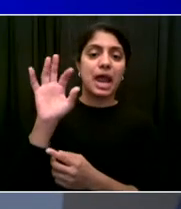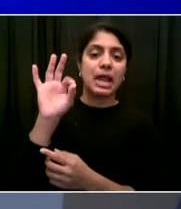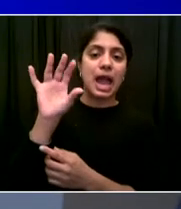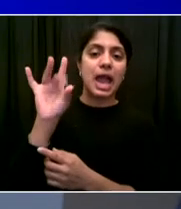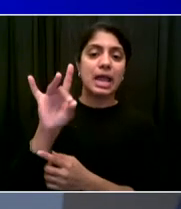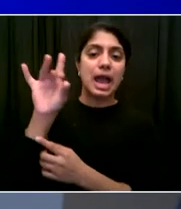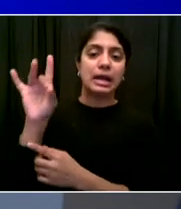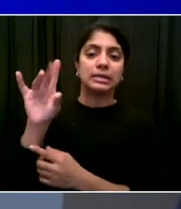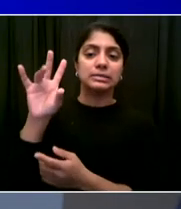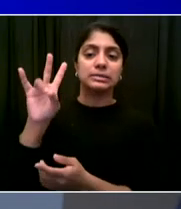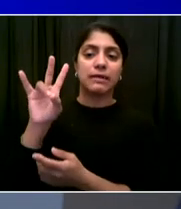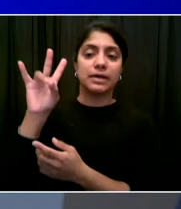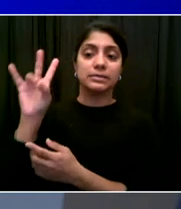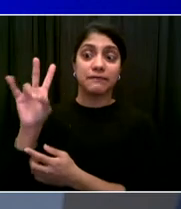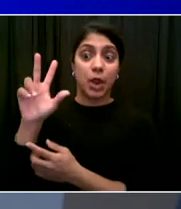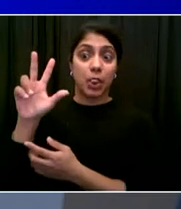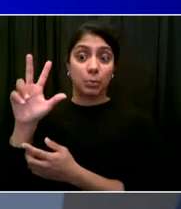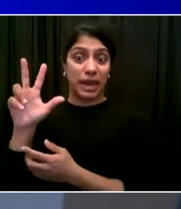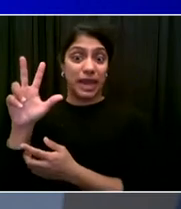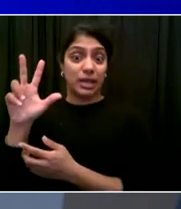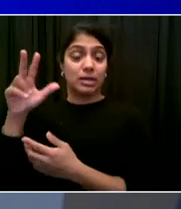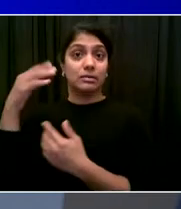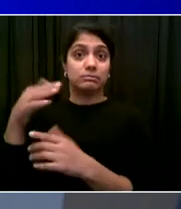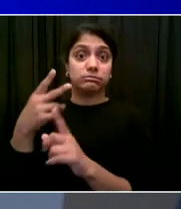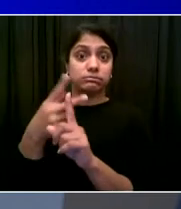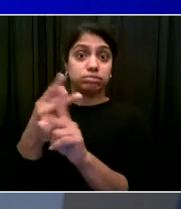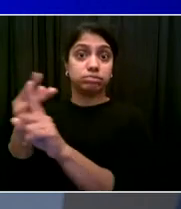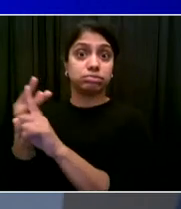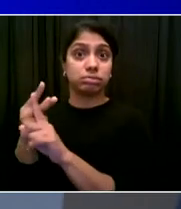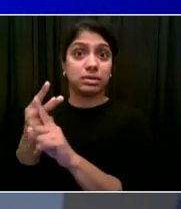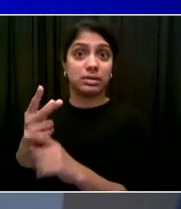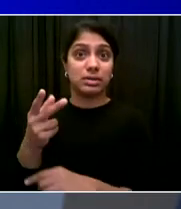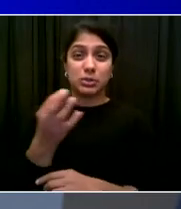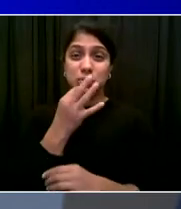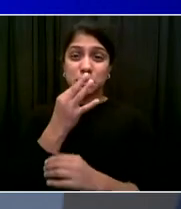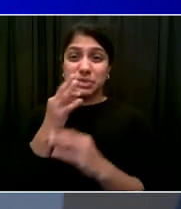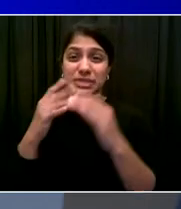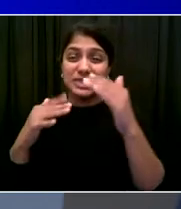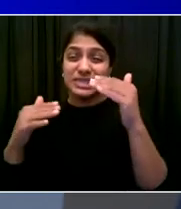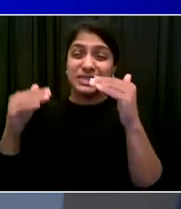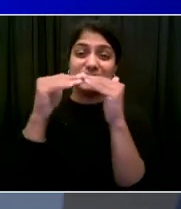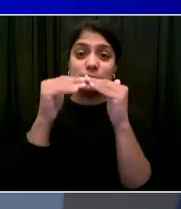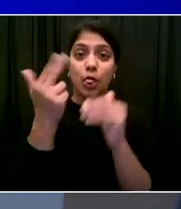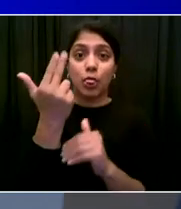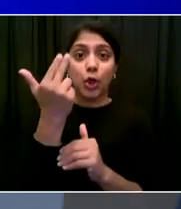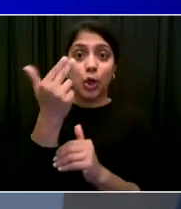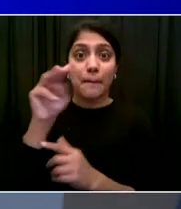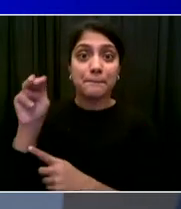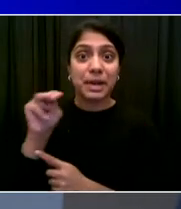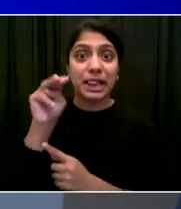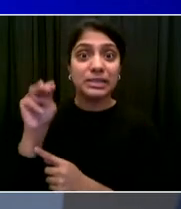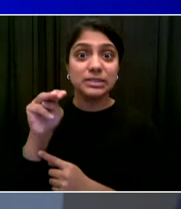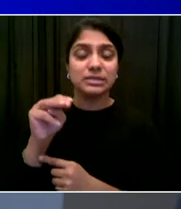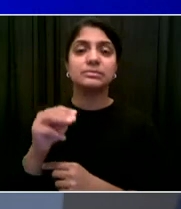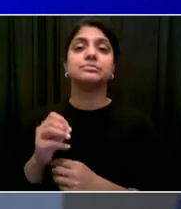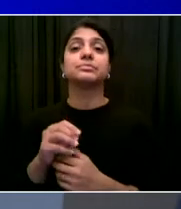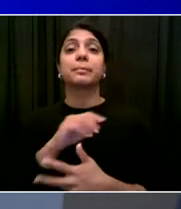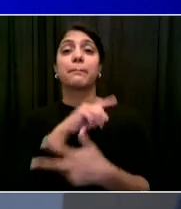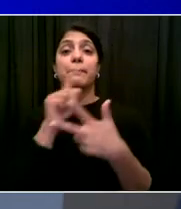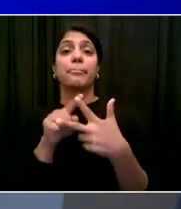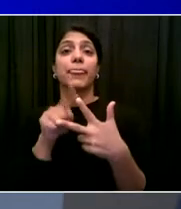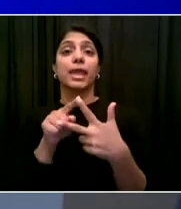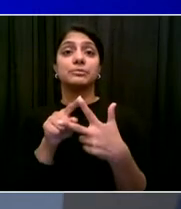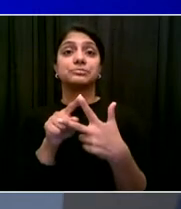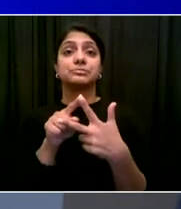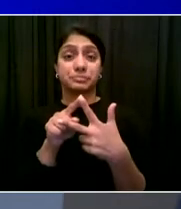12,988,773. That number is going to hit 13 million very soon and then keep going. But now we start to see the numbers that tell us just how fast moving